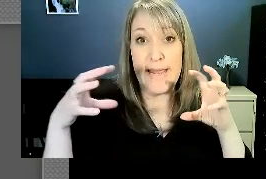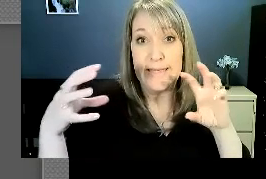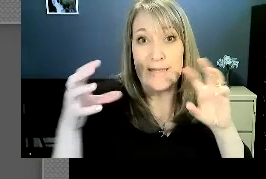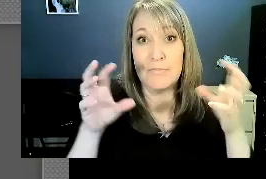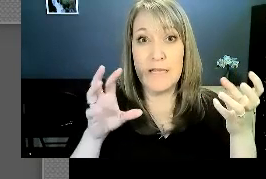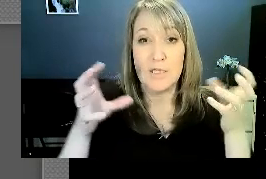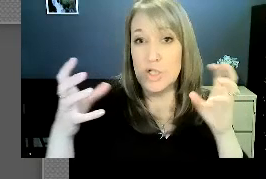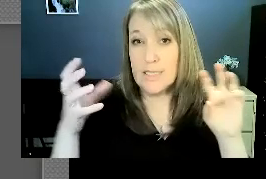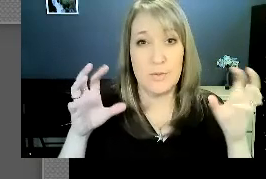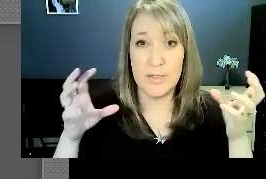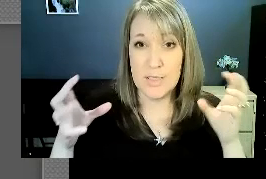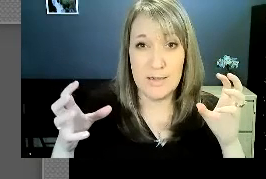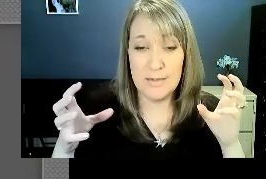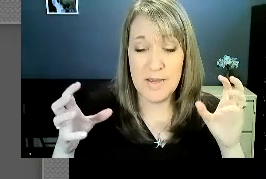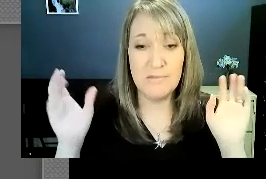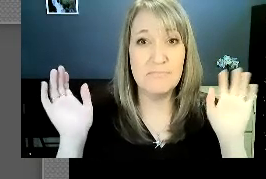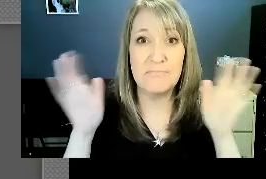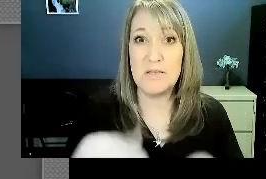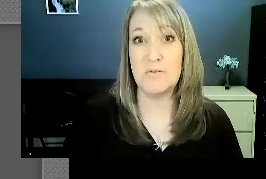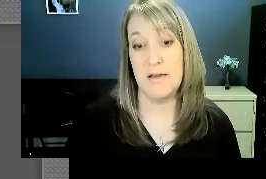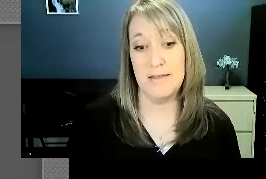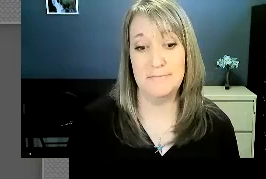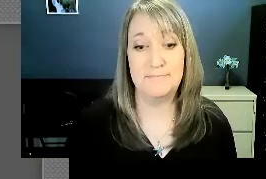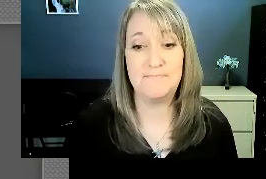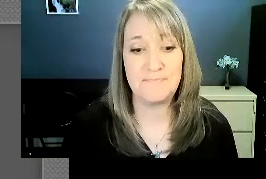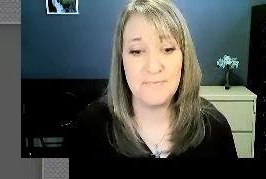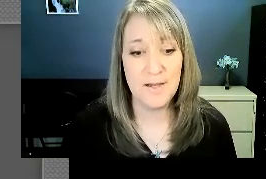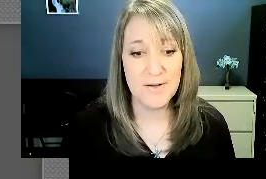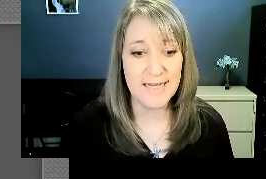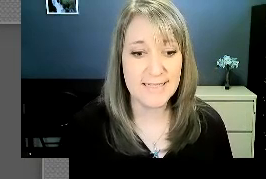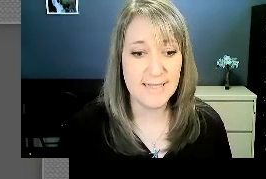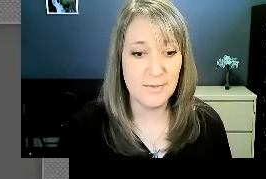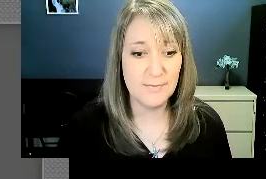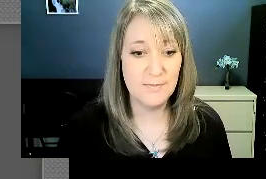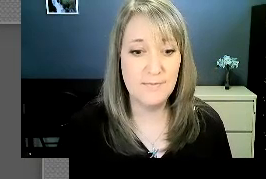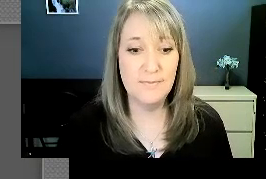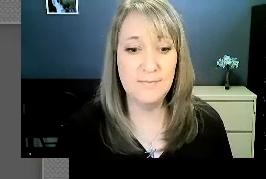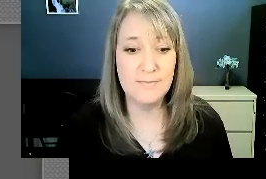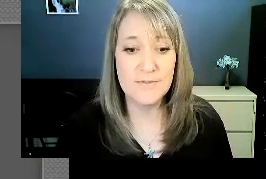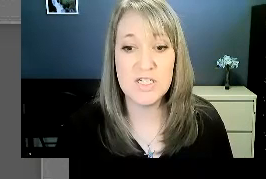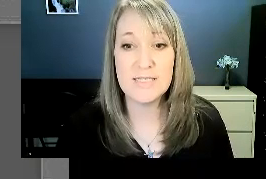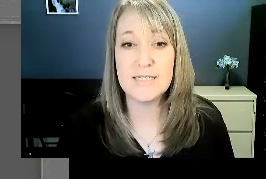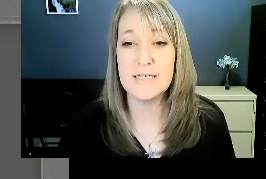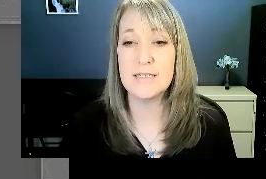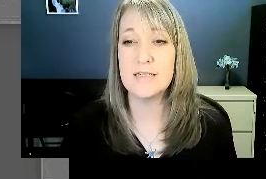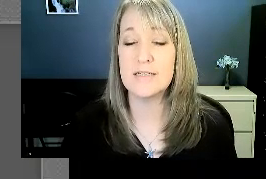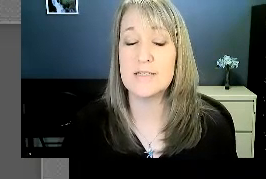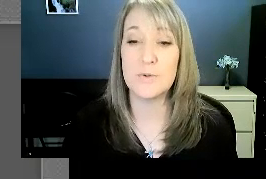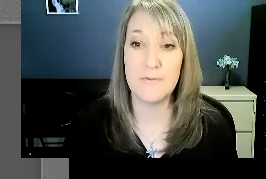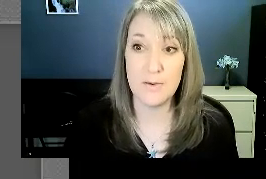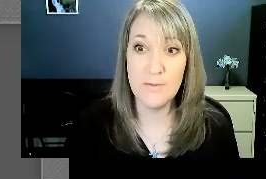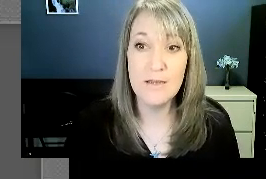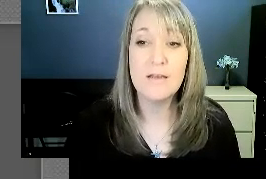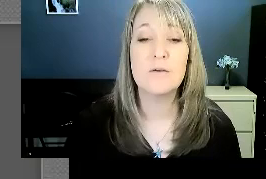can make something look like what you're talking about, you got it. All right. So, just